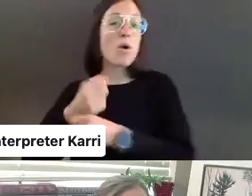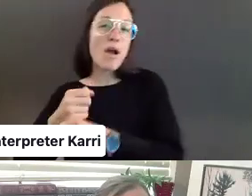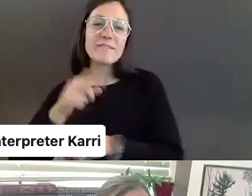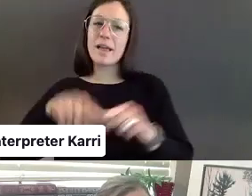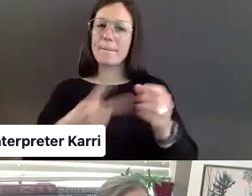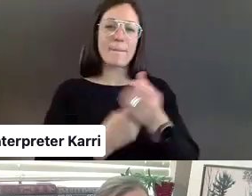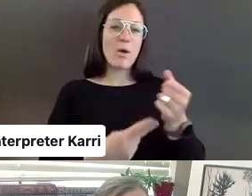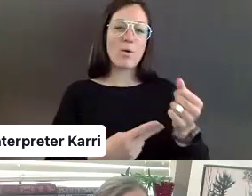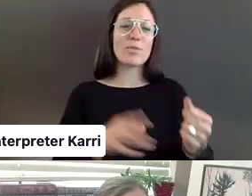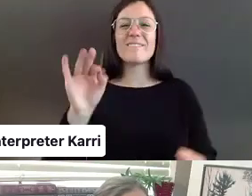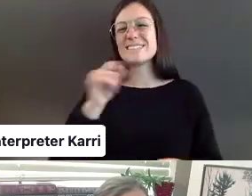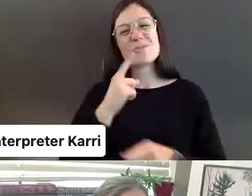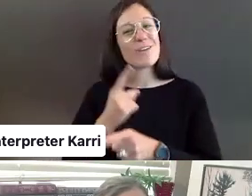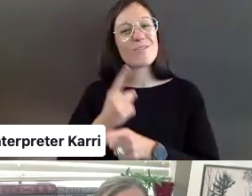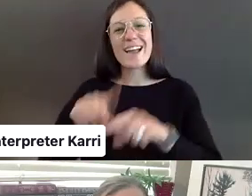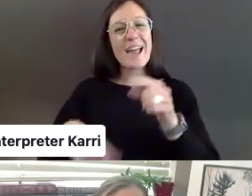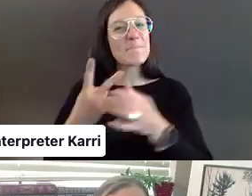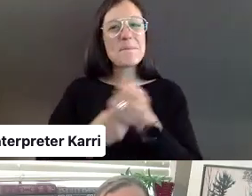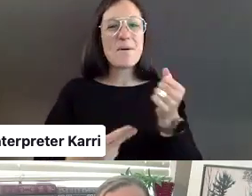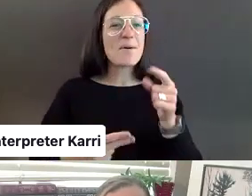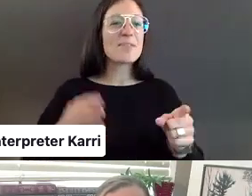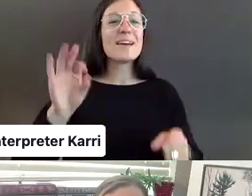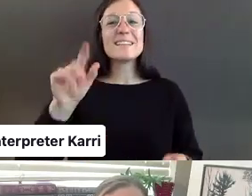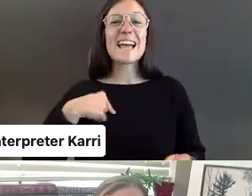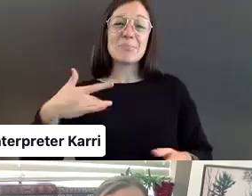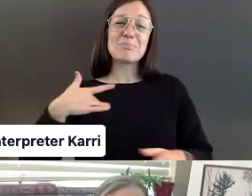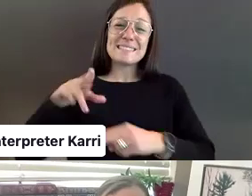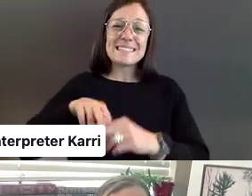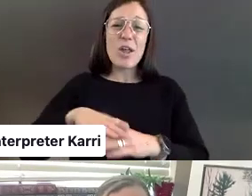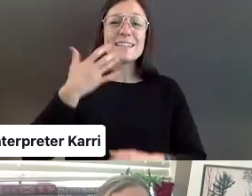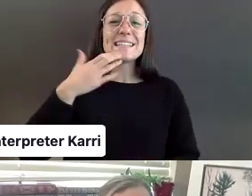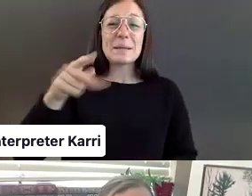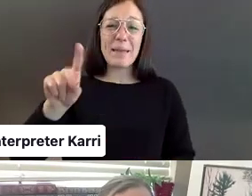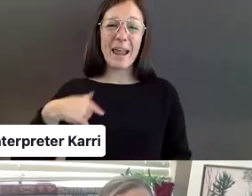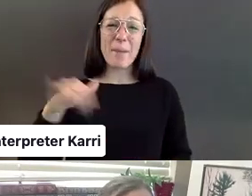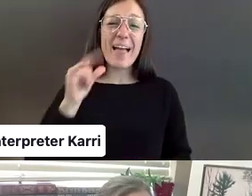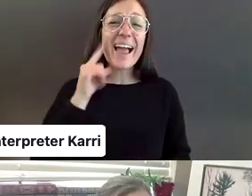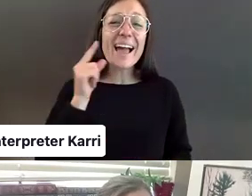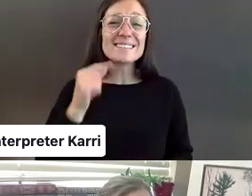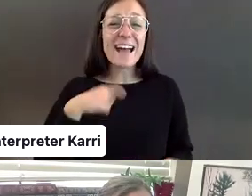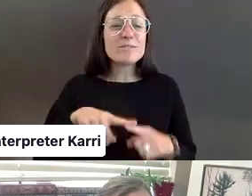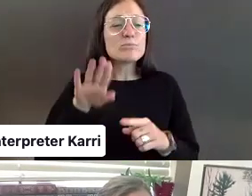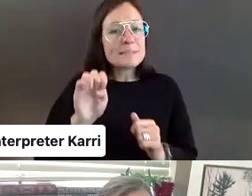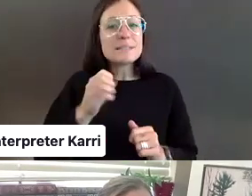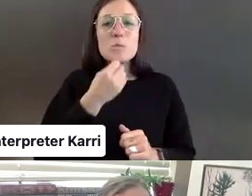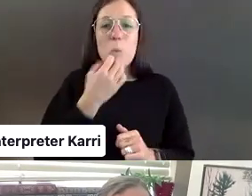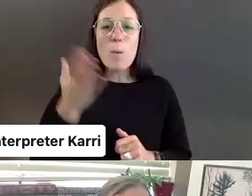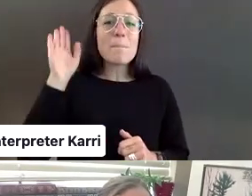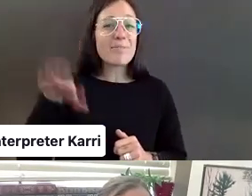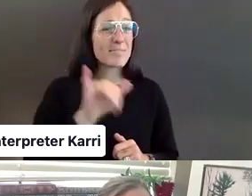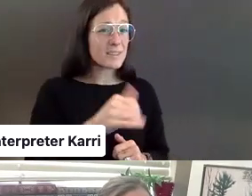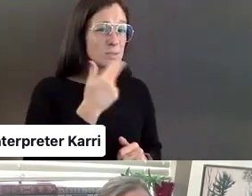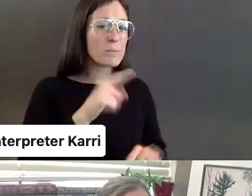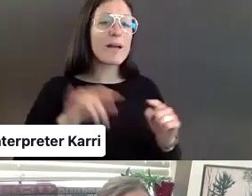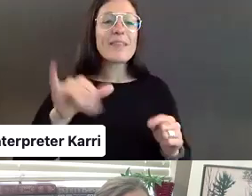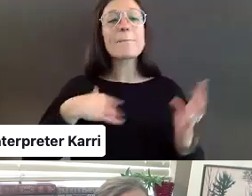combo it. Yeah. Although I always sit on a heating pad. I'm like a cat. I just need to be warm at all times. That's so Mhm. cute. So this is my